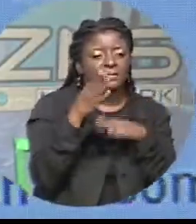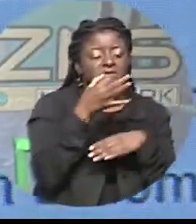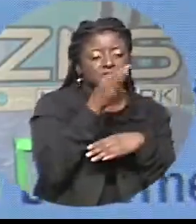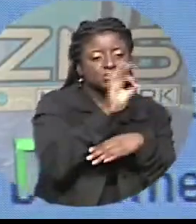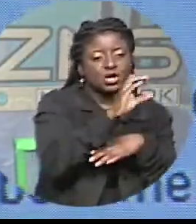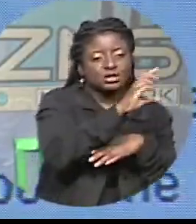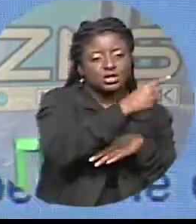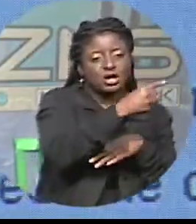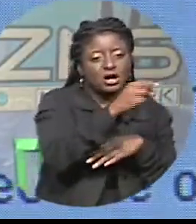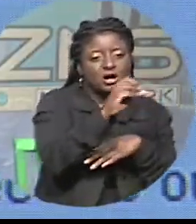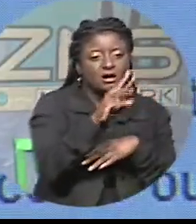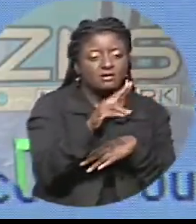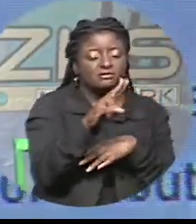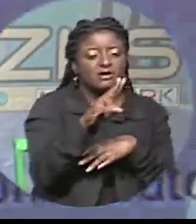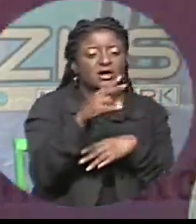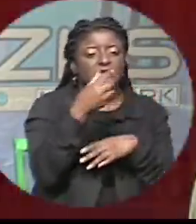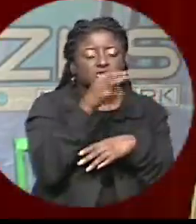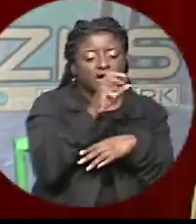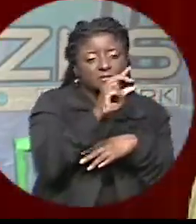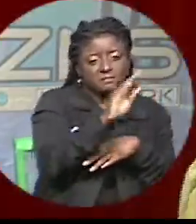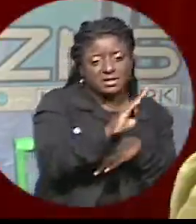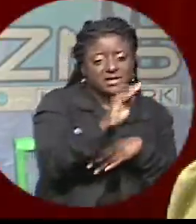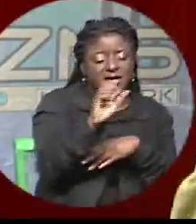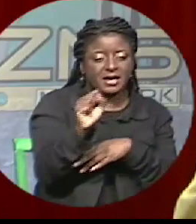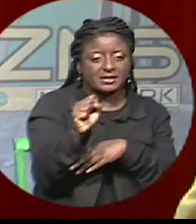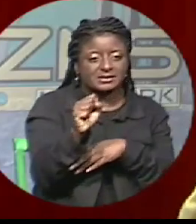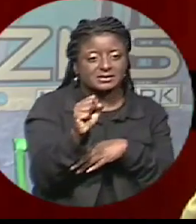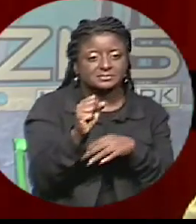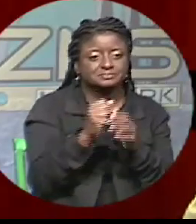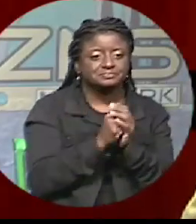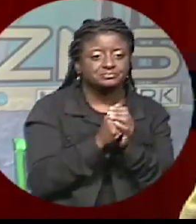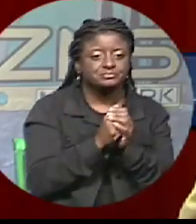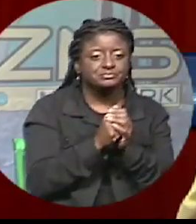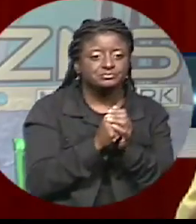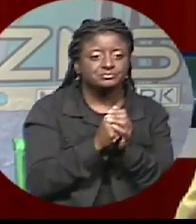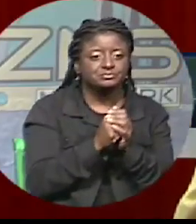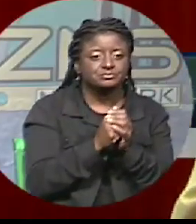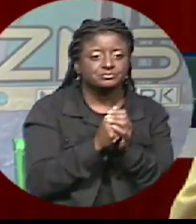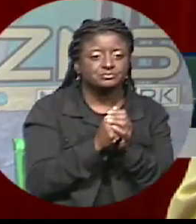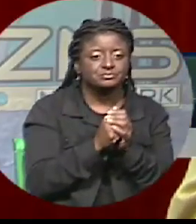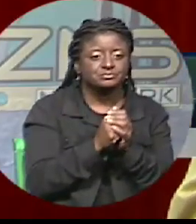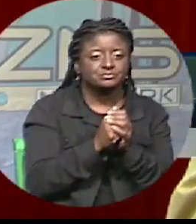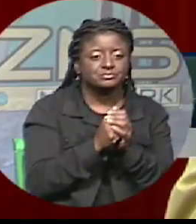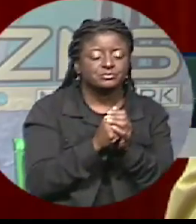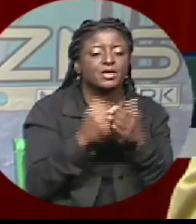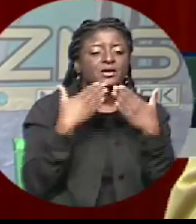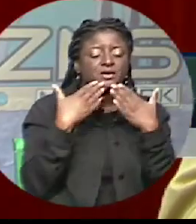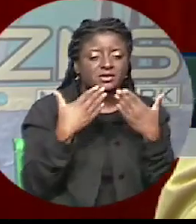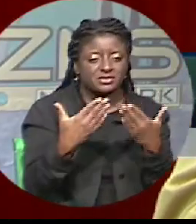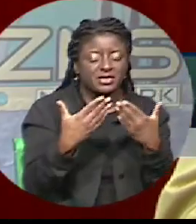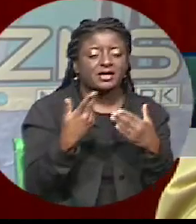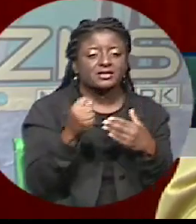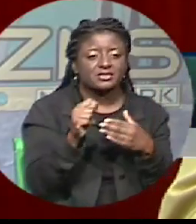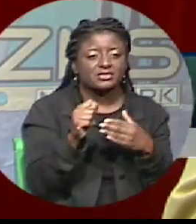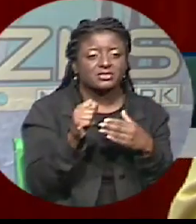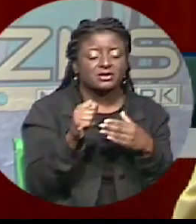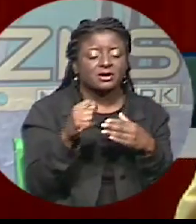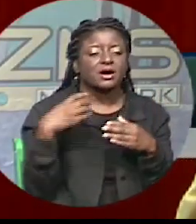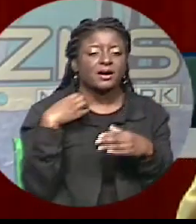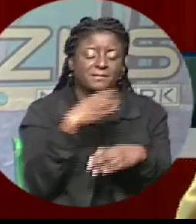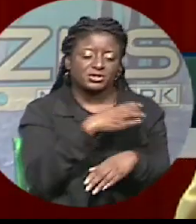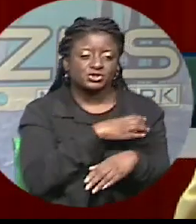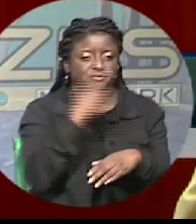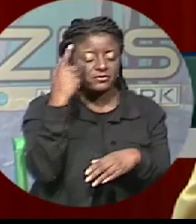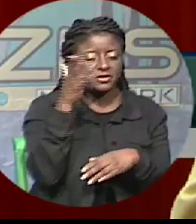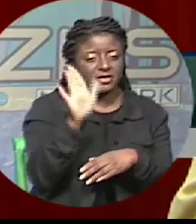lawsbahamas.gov.bs. I wish to thank the Law Reform Commission for the hard work that they